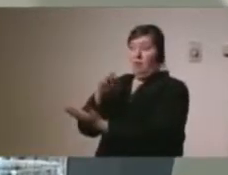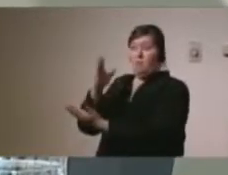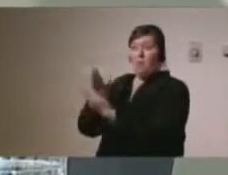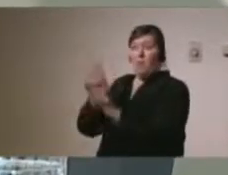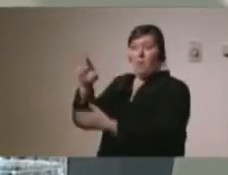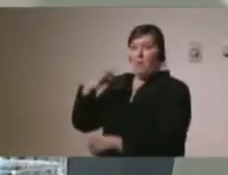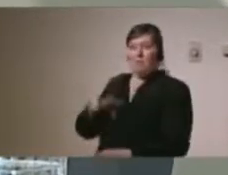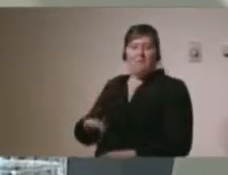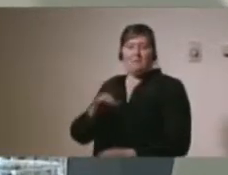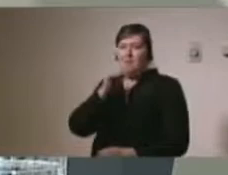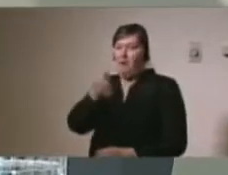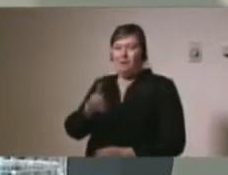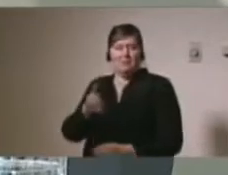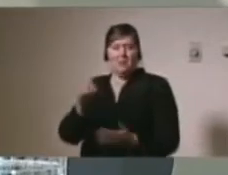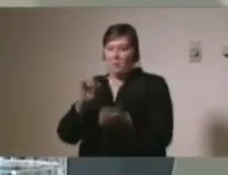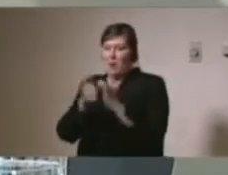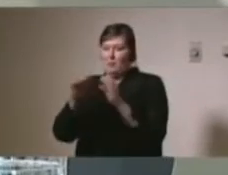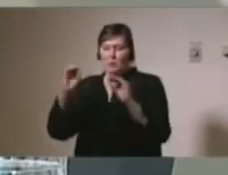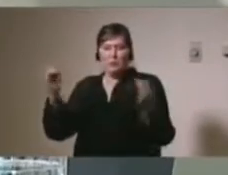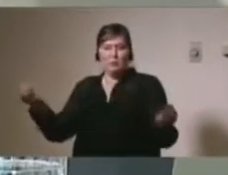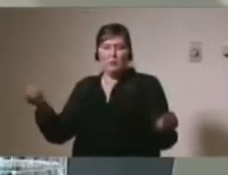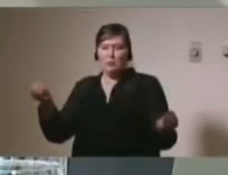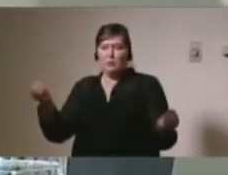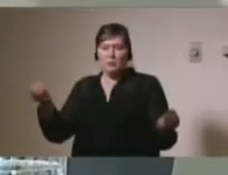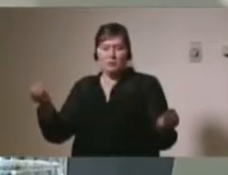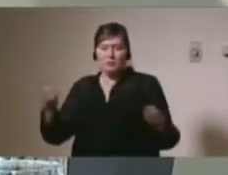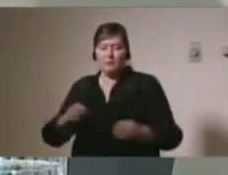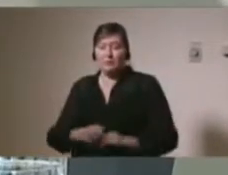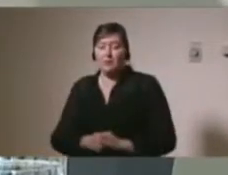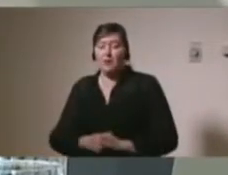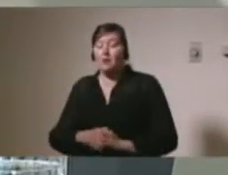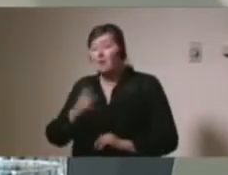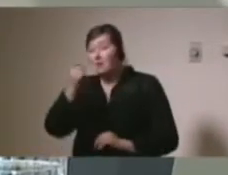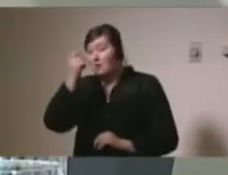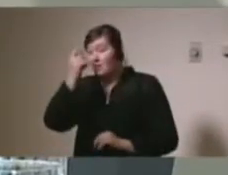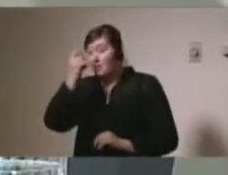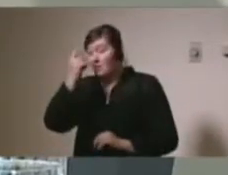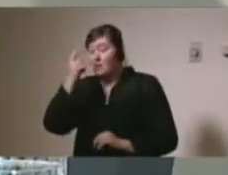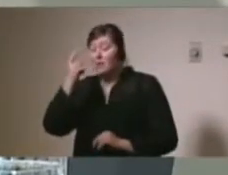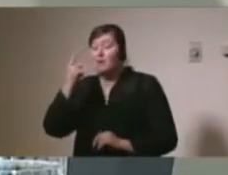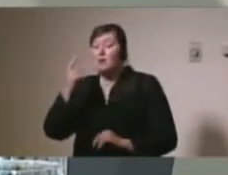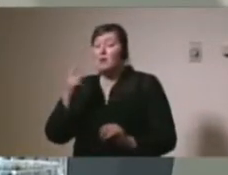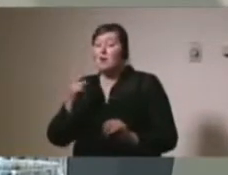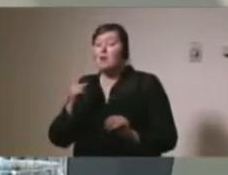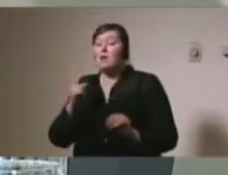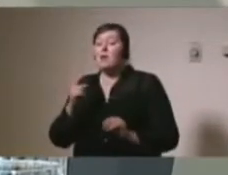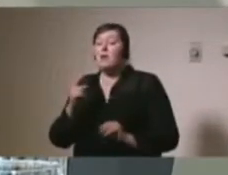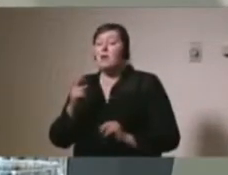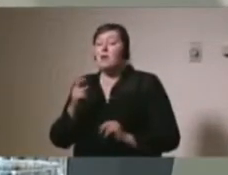banks. But where the competition will get tighter is